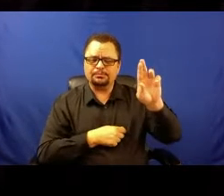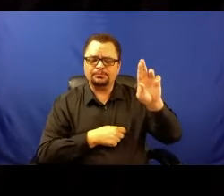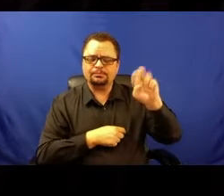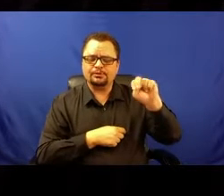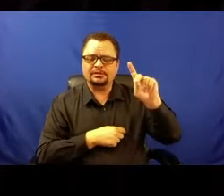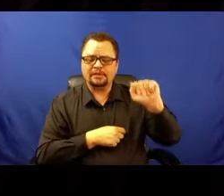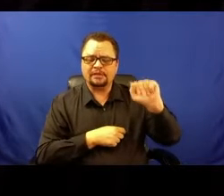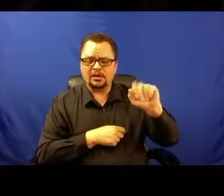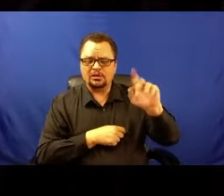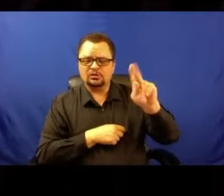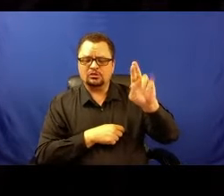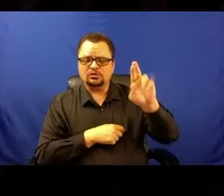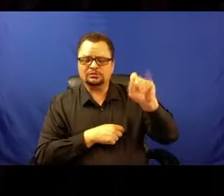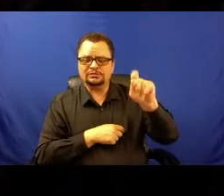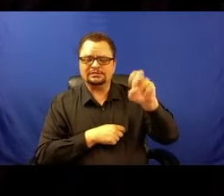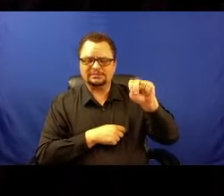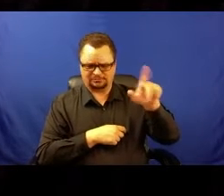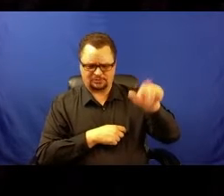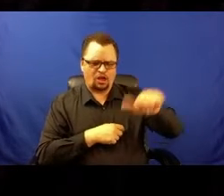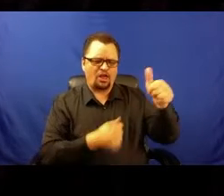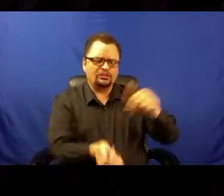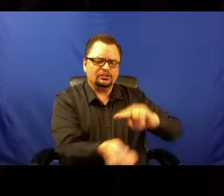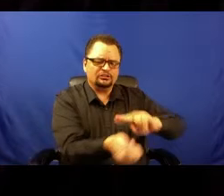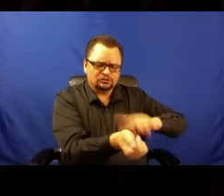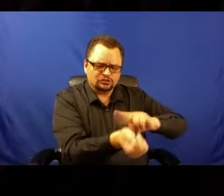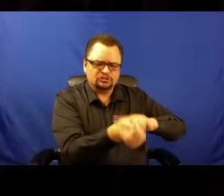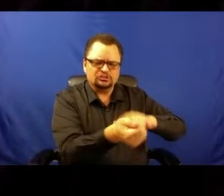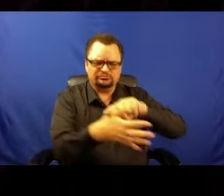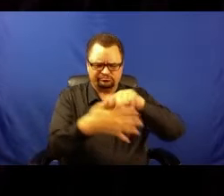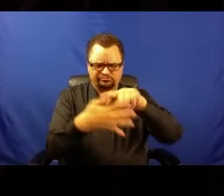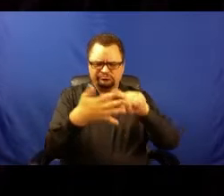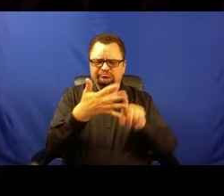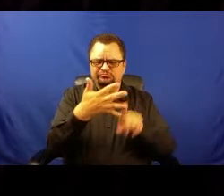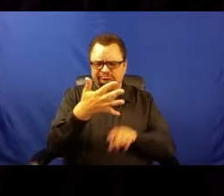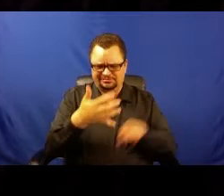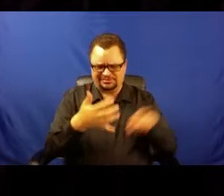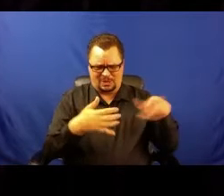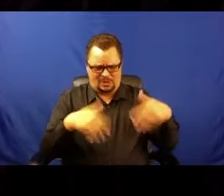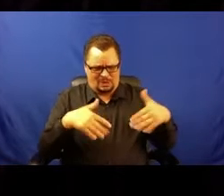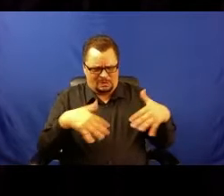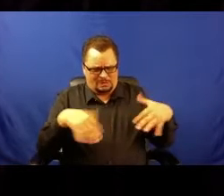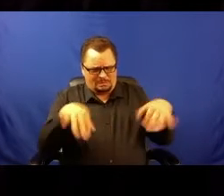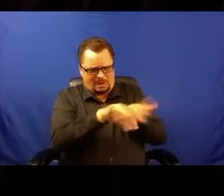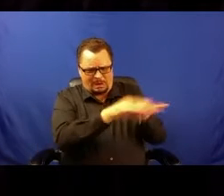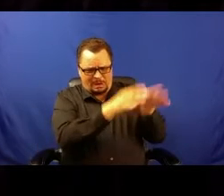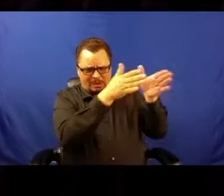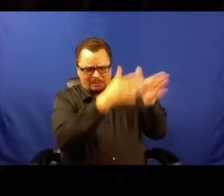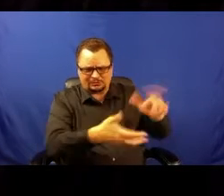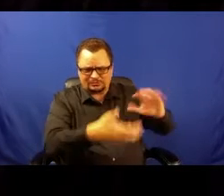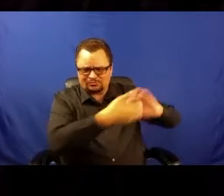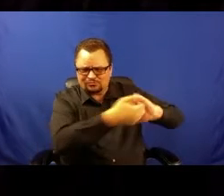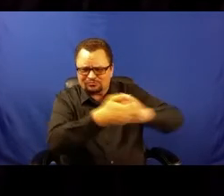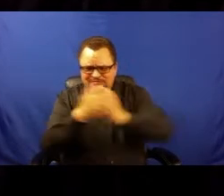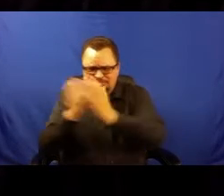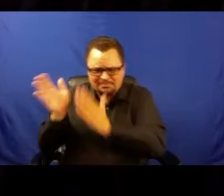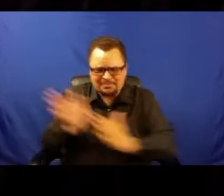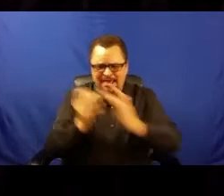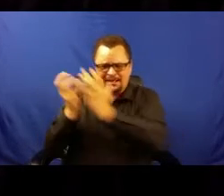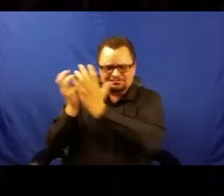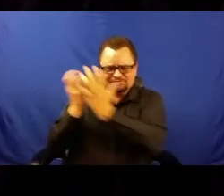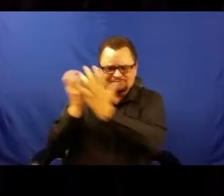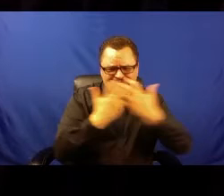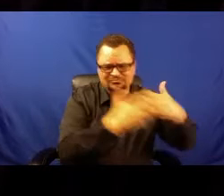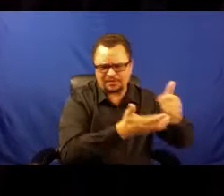were really important to the collaboration and helped out tremendously, and also our medical director, Dr.